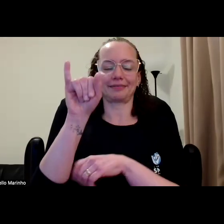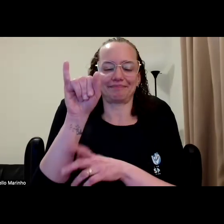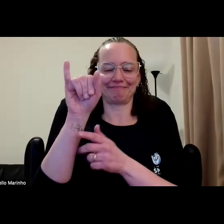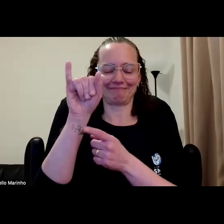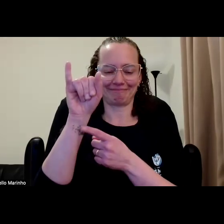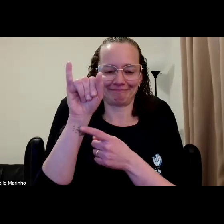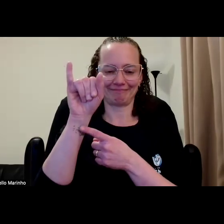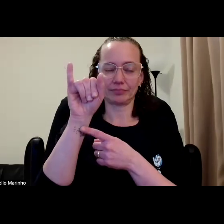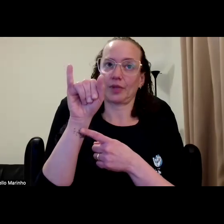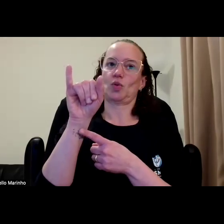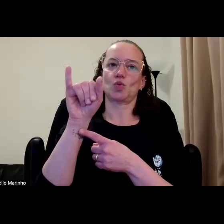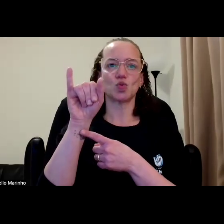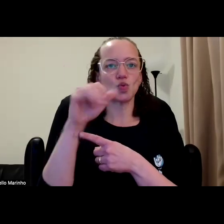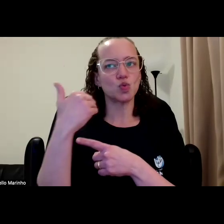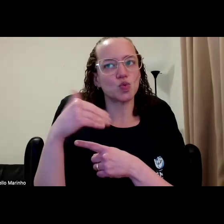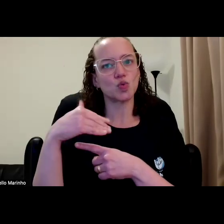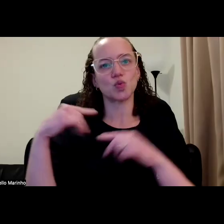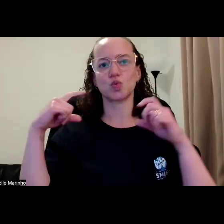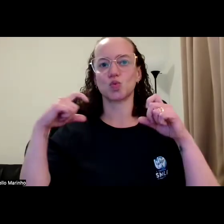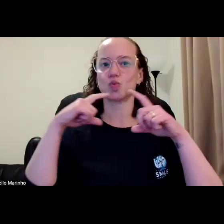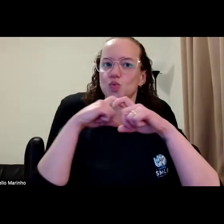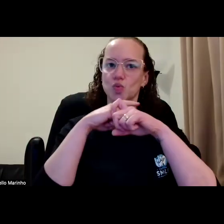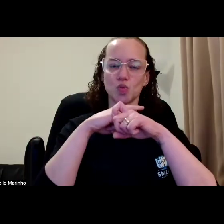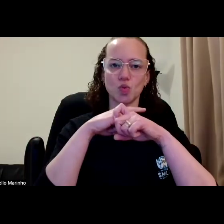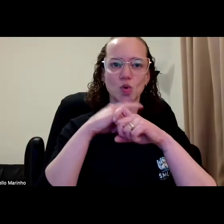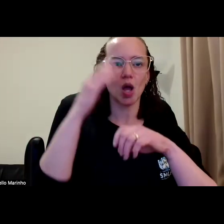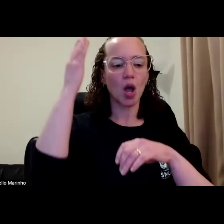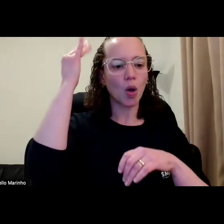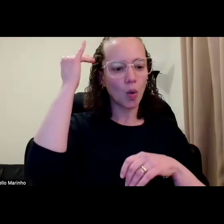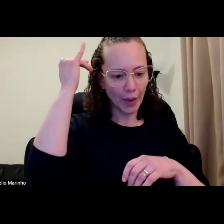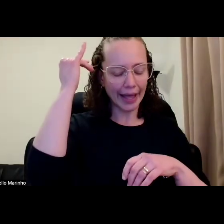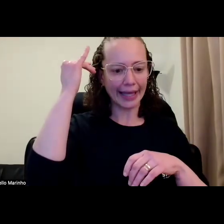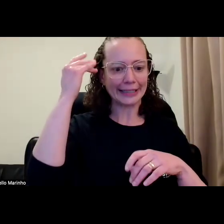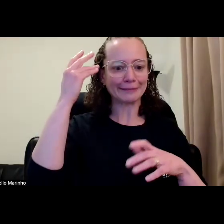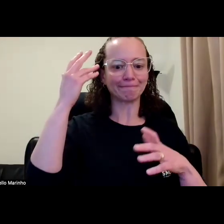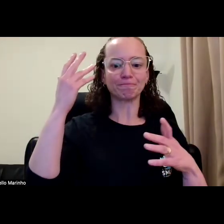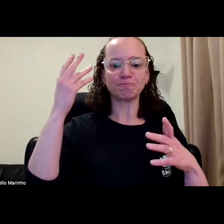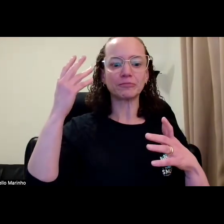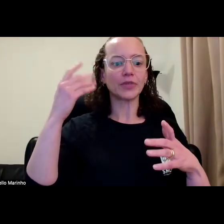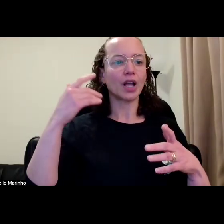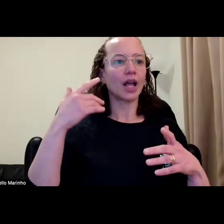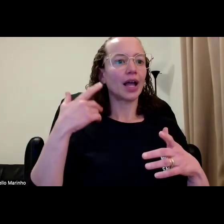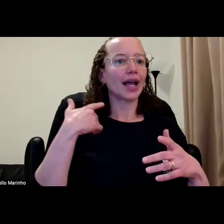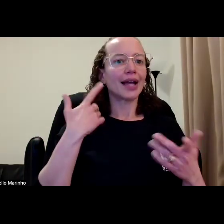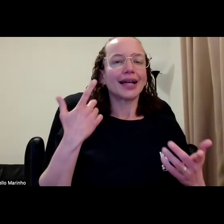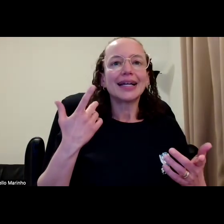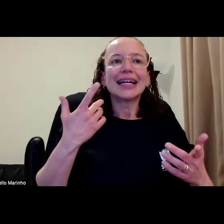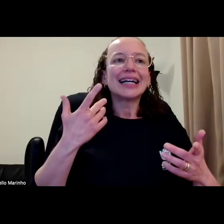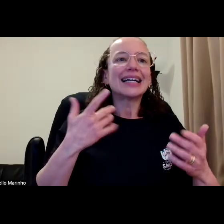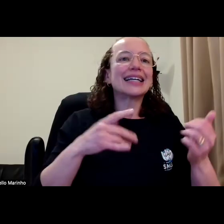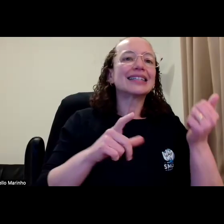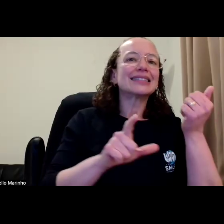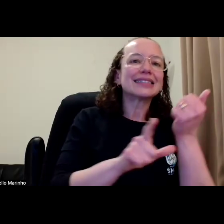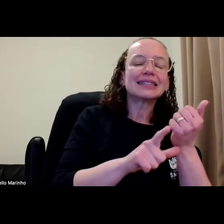at that time they had a VRI set up, and so it was a very complicated situation